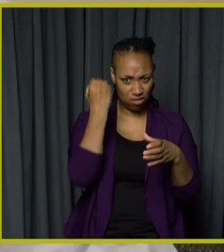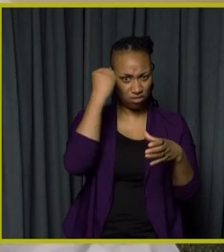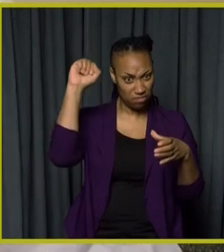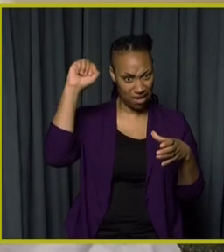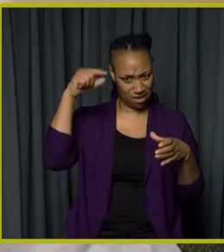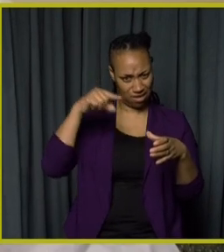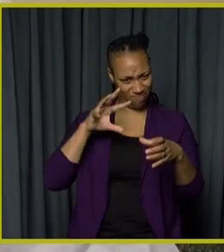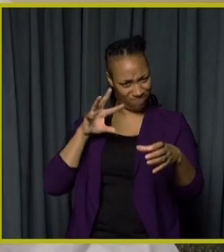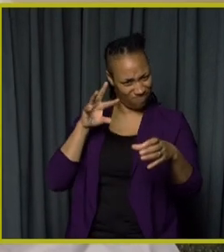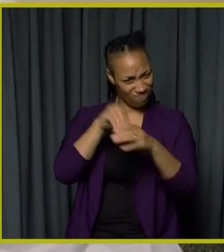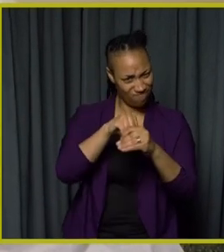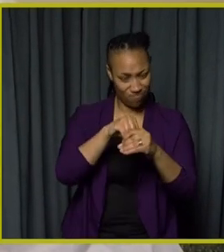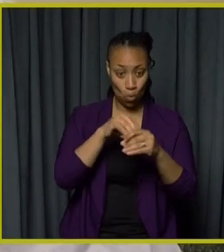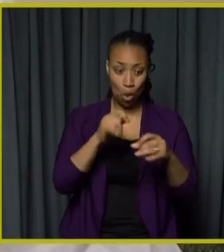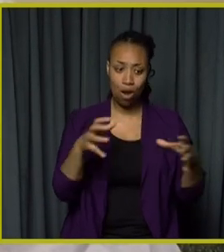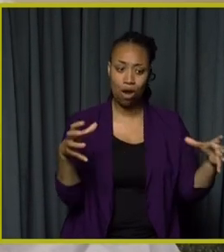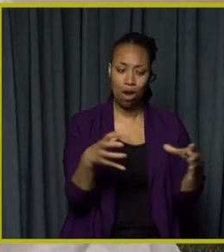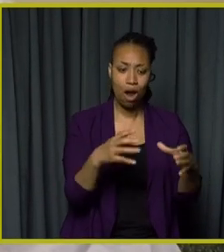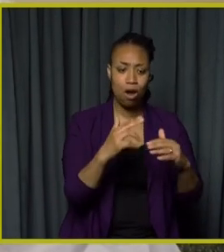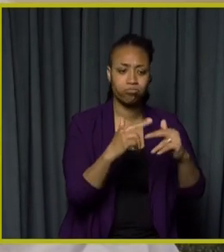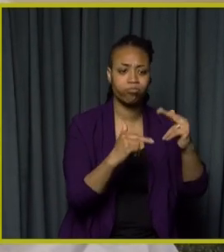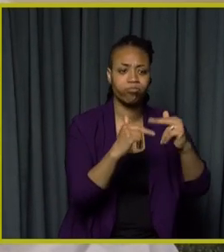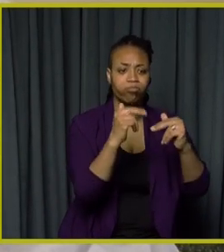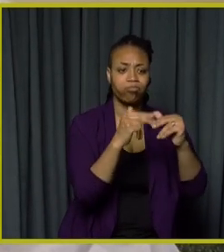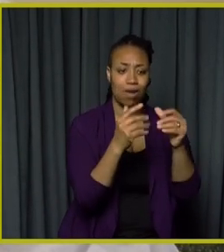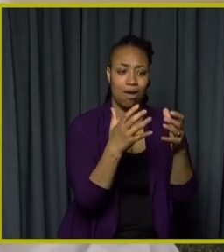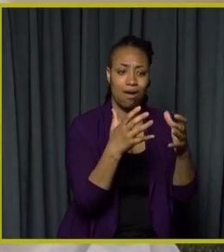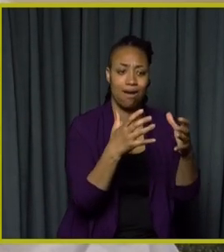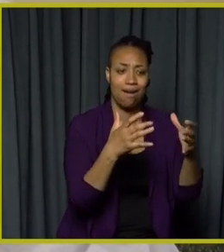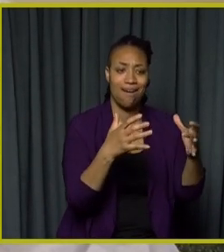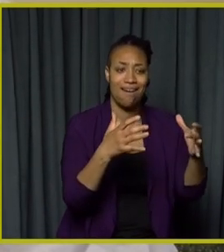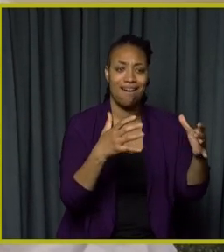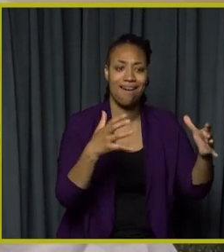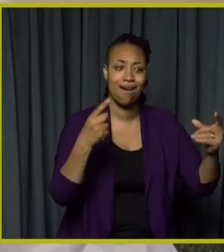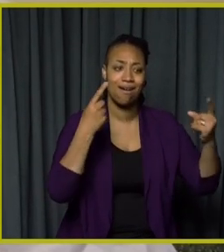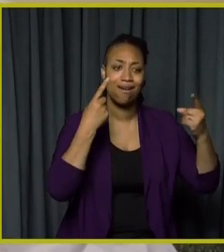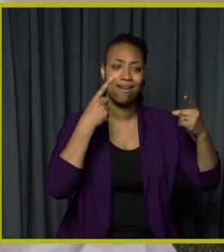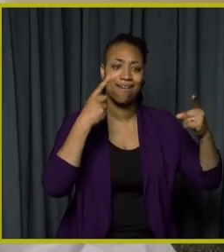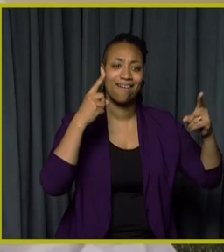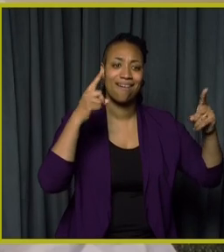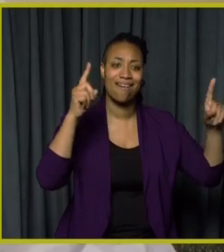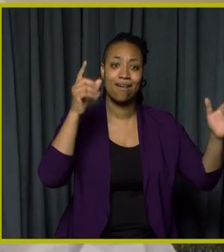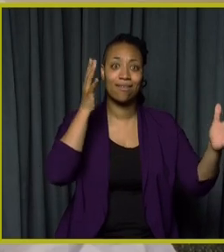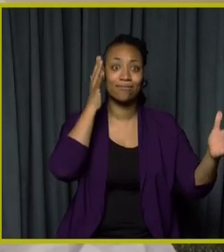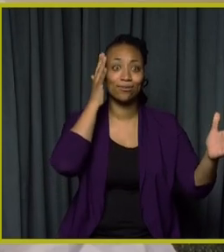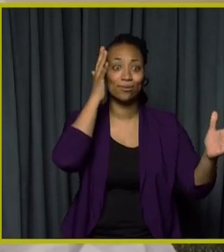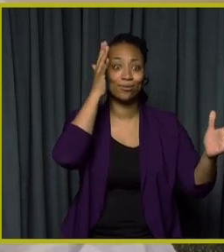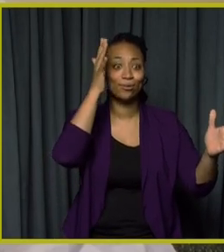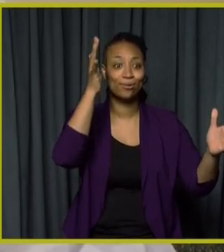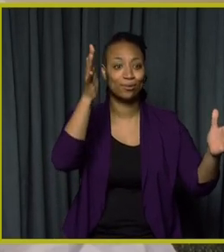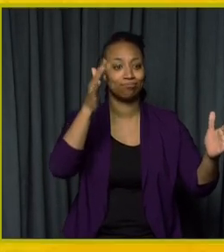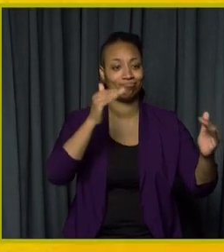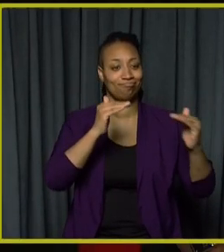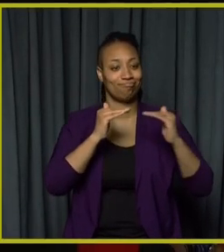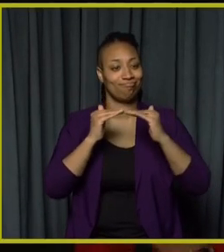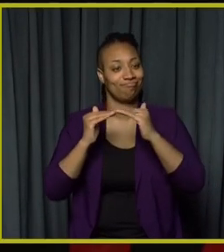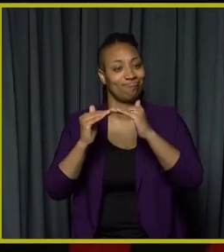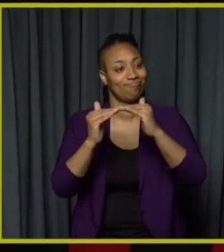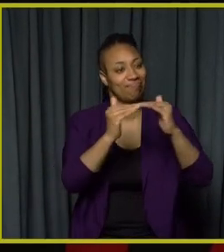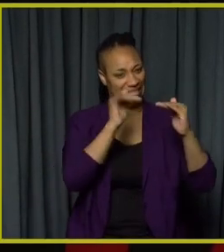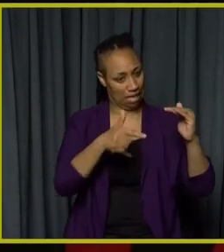thrive, grow, and have the future that every single person in this country deserves.